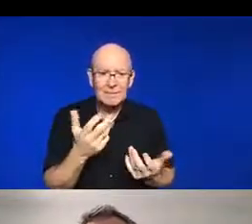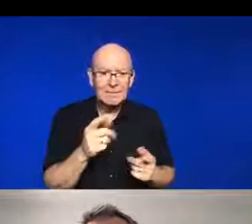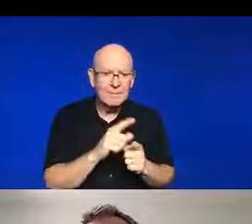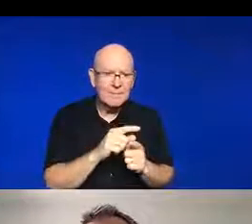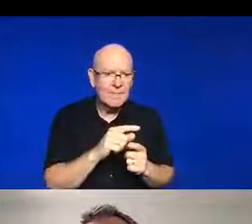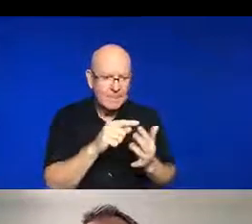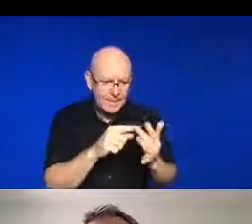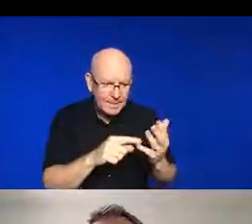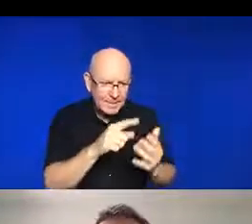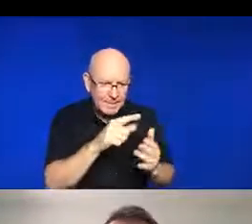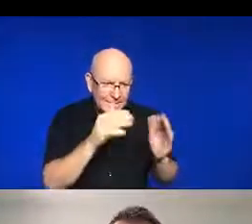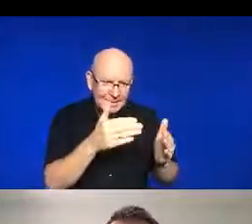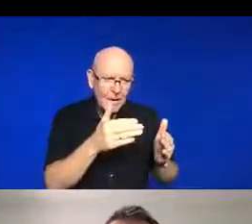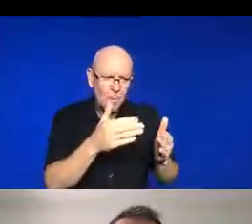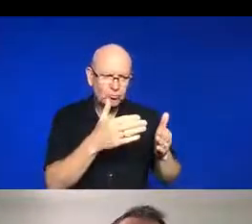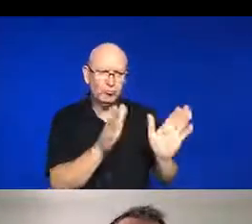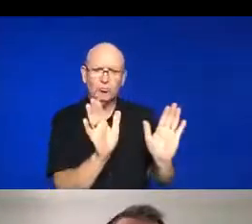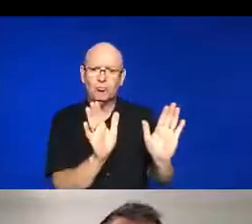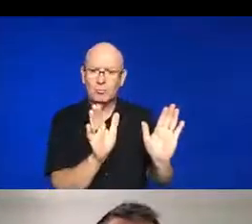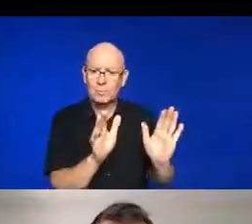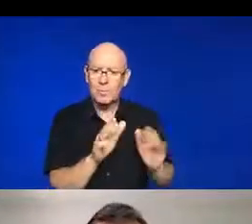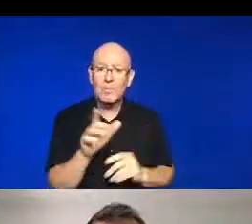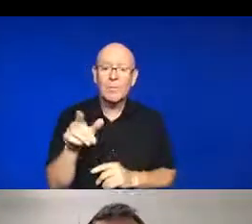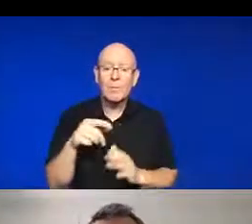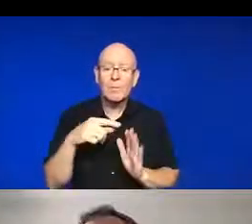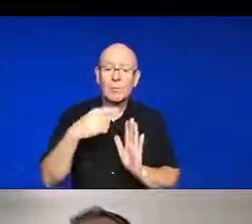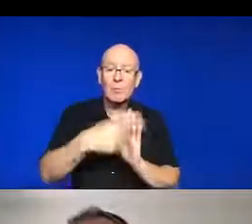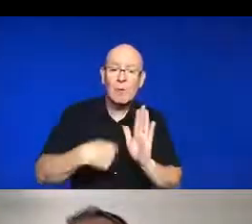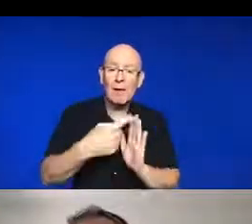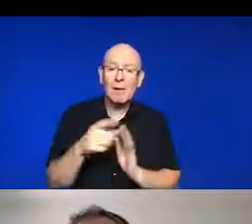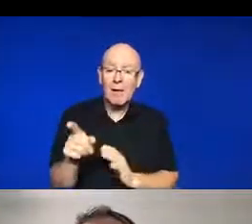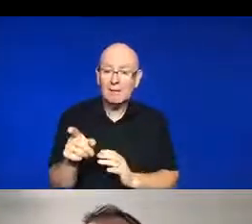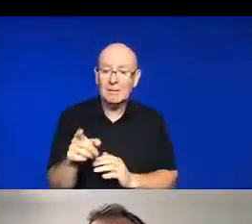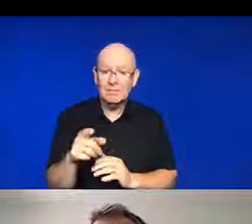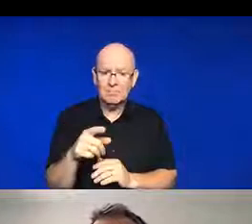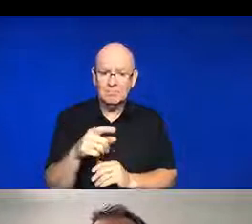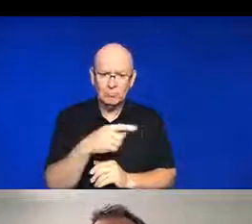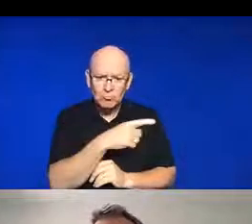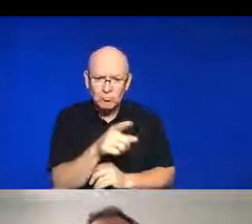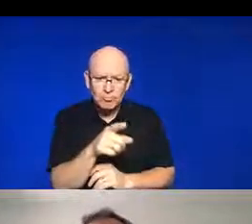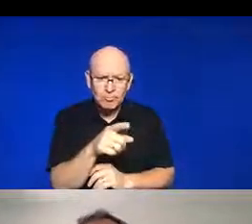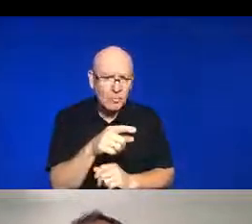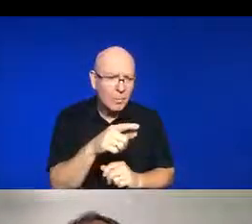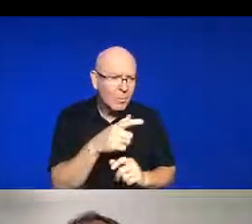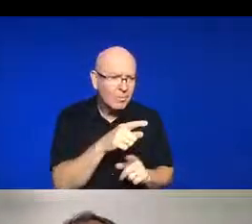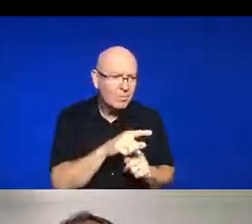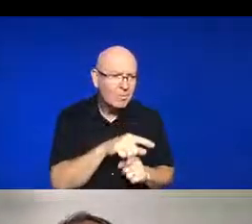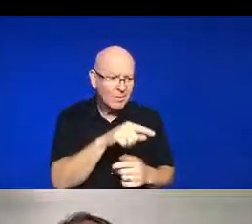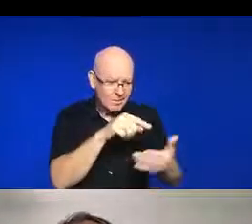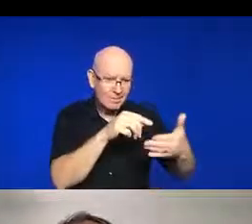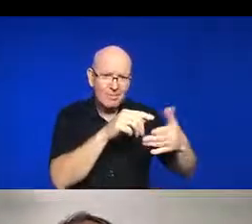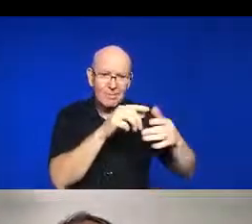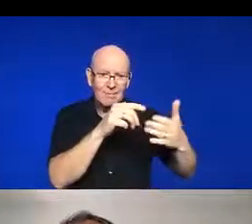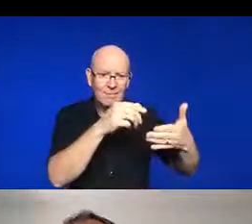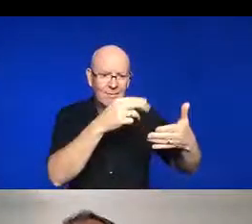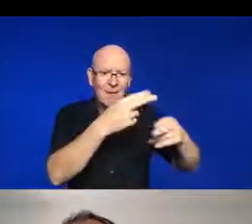for disability allowance. They included it all at once. And Senegal, for instance, took all the people that were